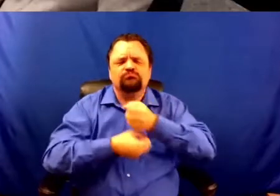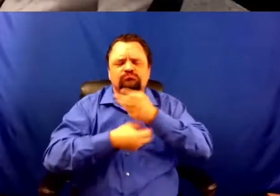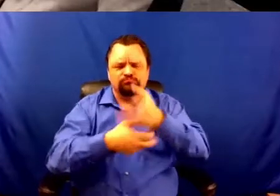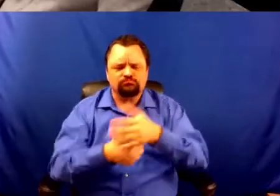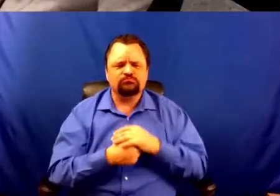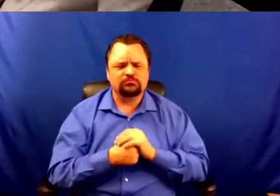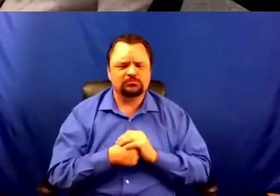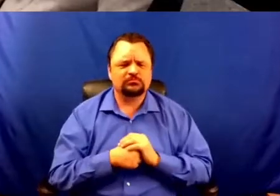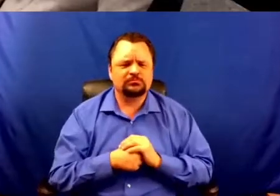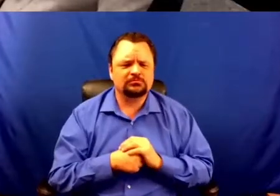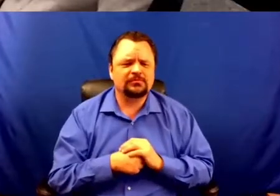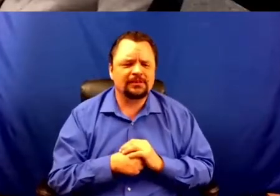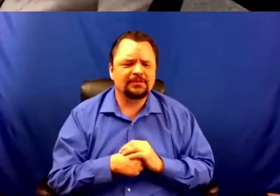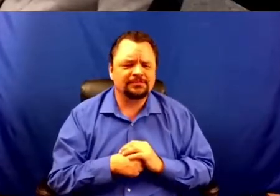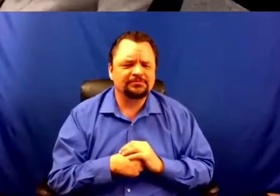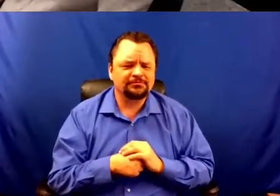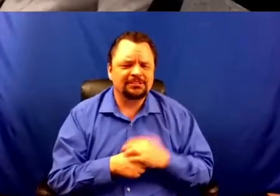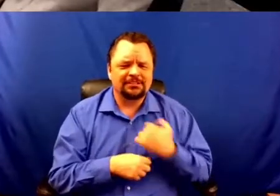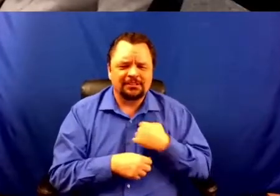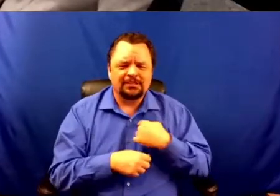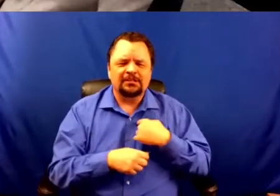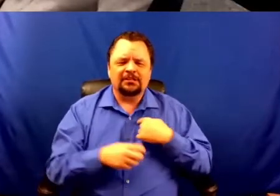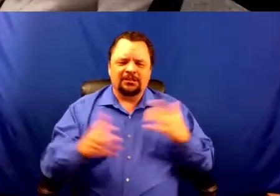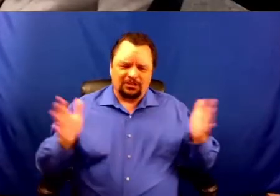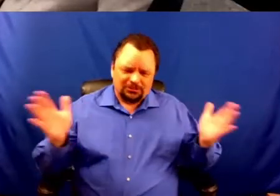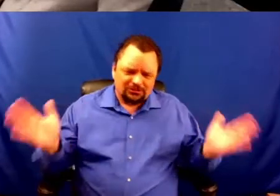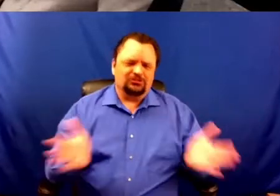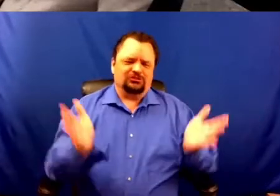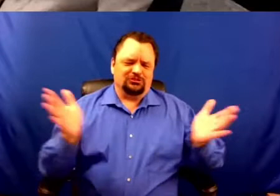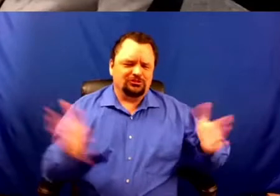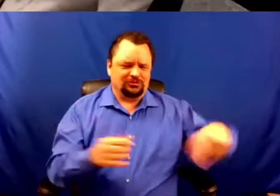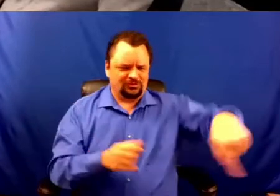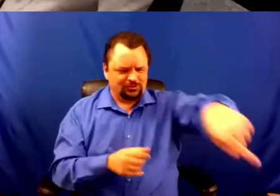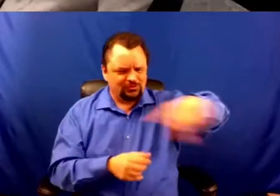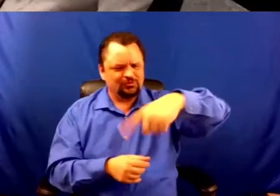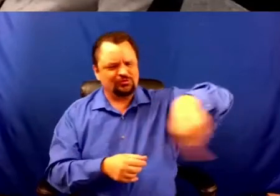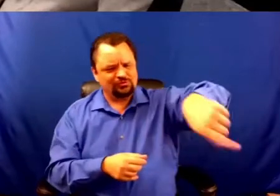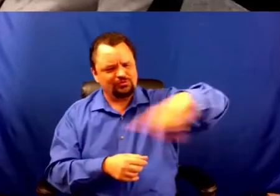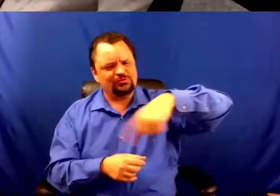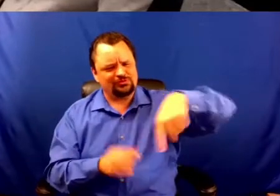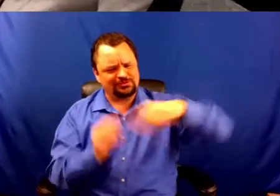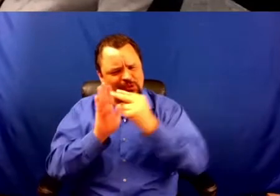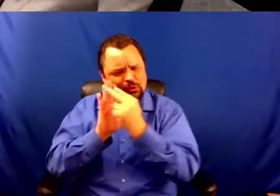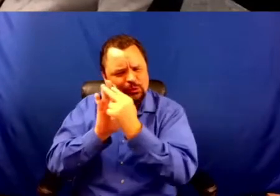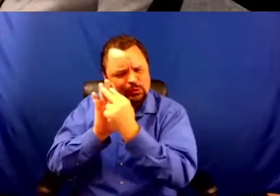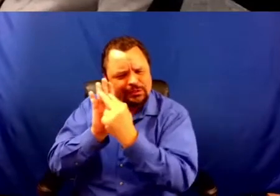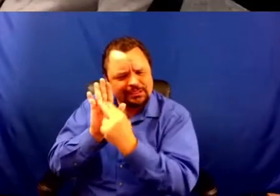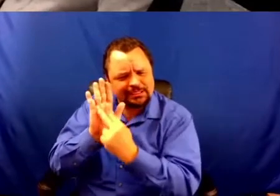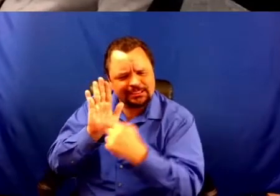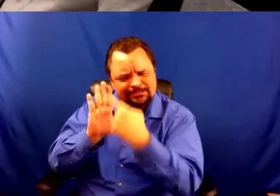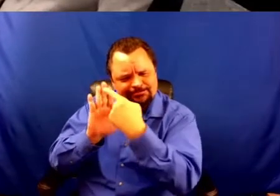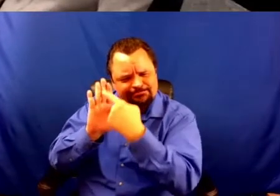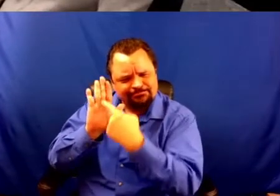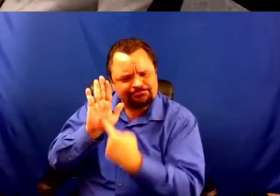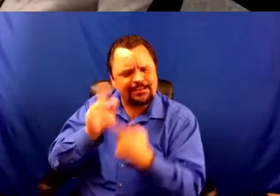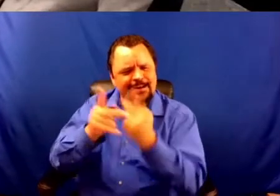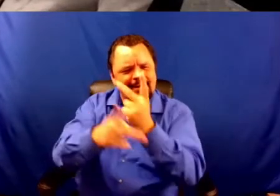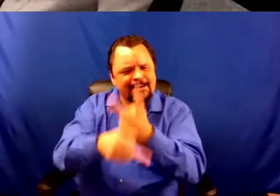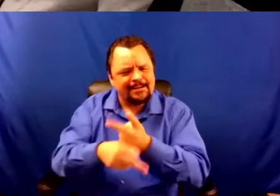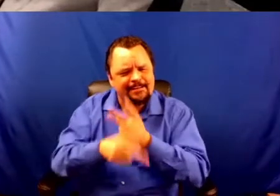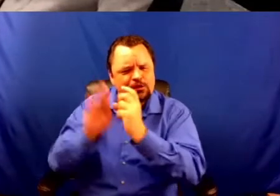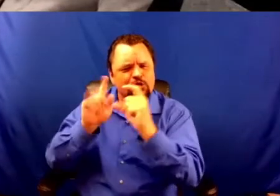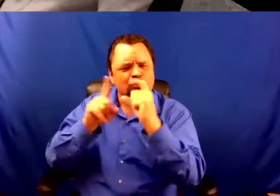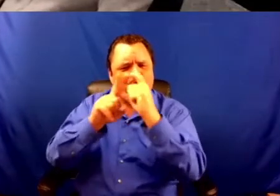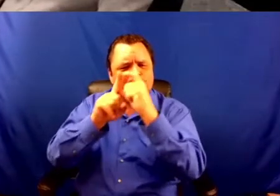I encourage you to pay attention to carefully crafted words that were intended